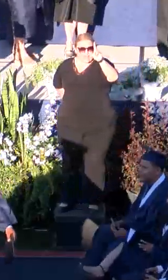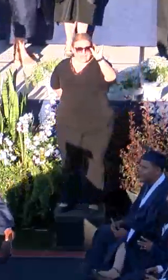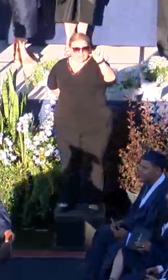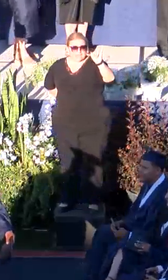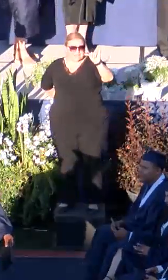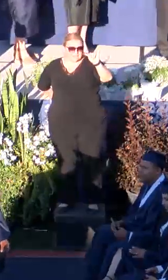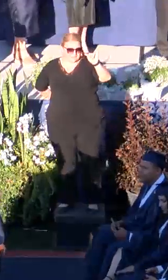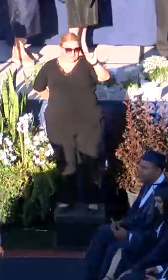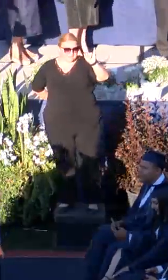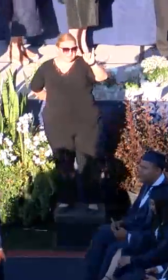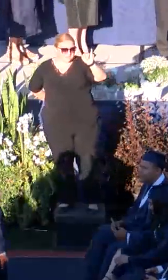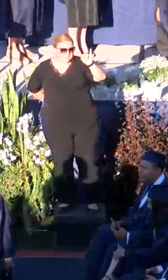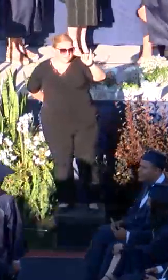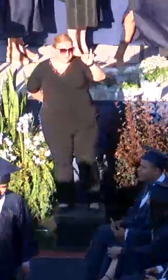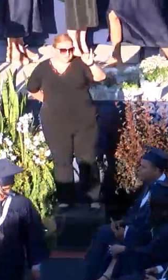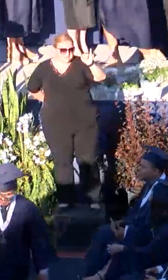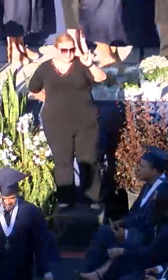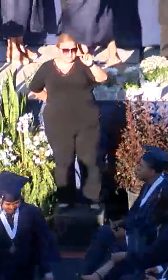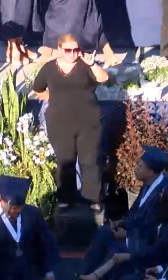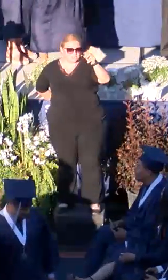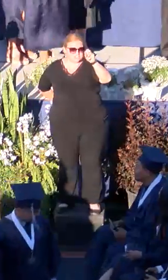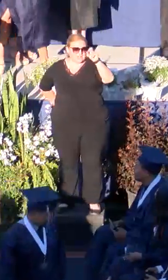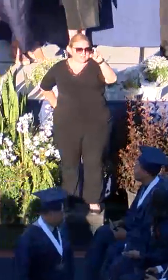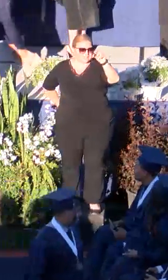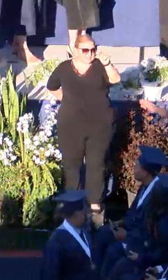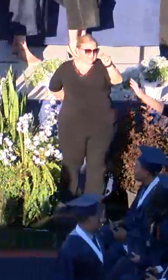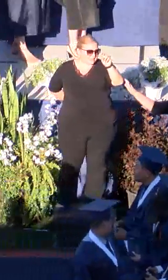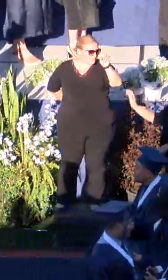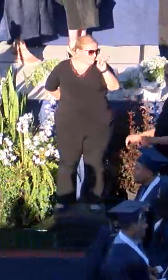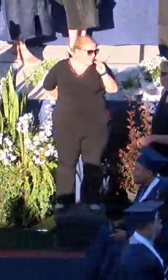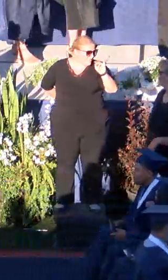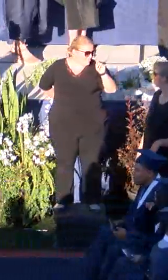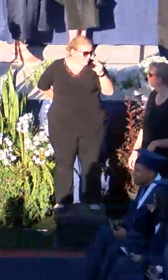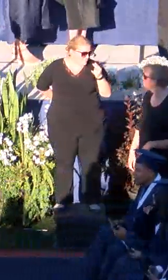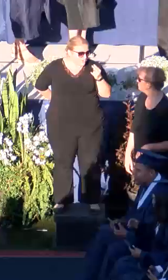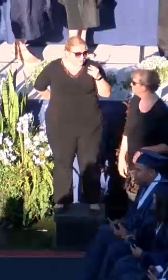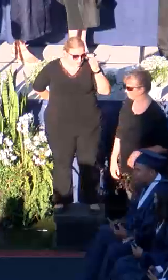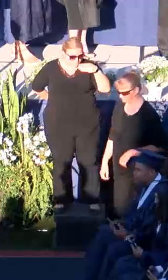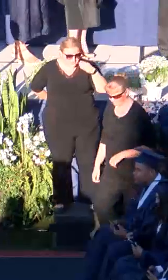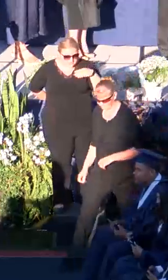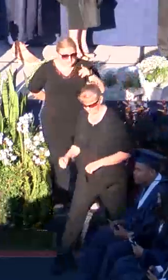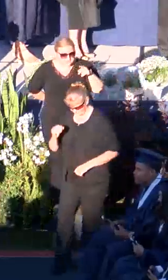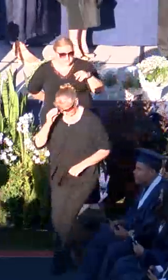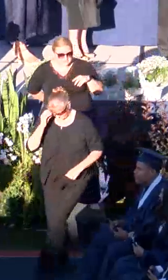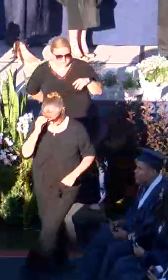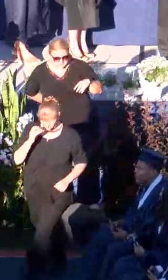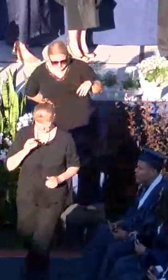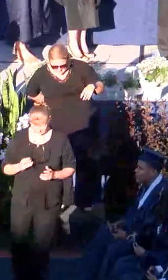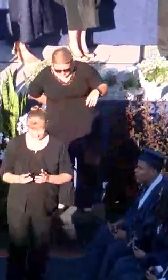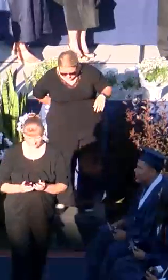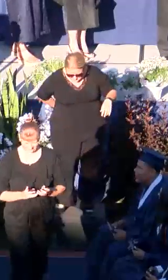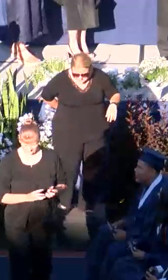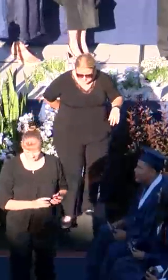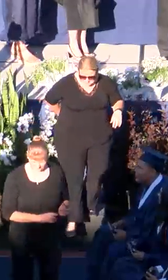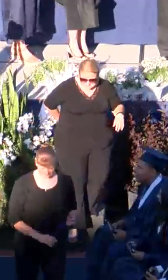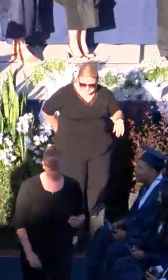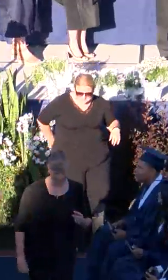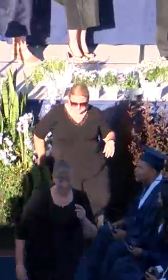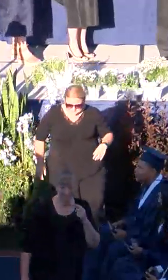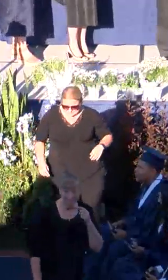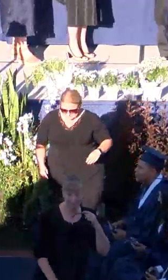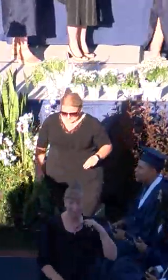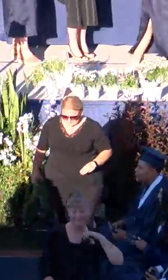Garcia. Justin Smith. McKenna Calber.